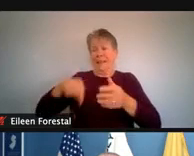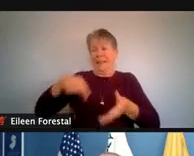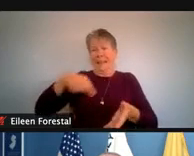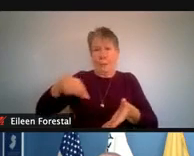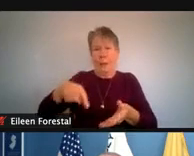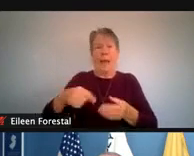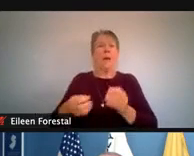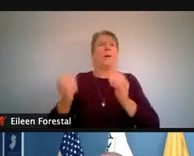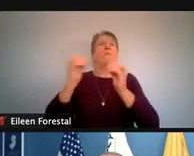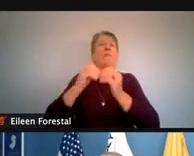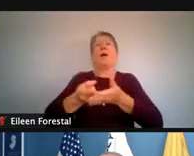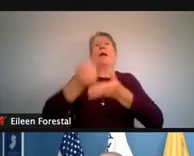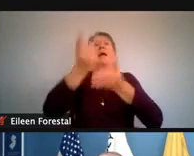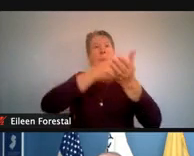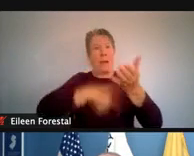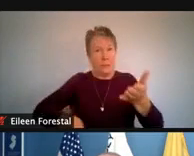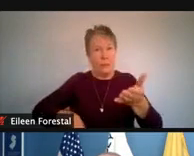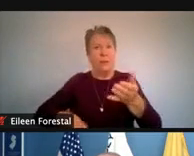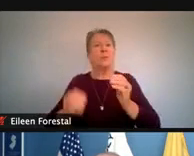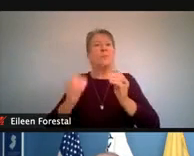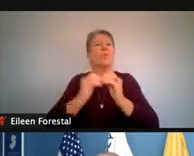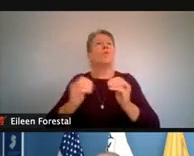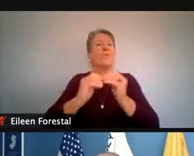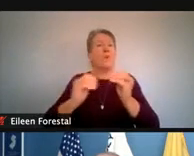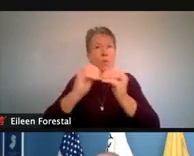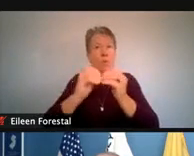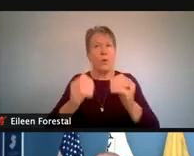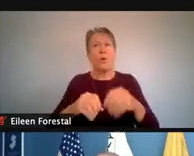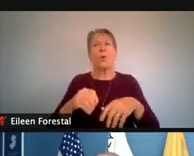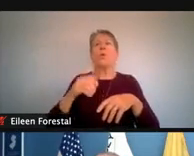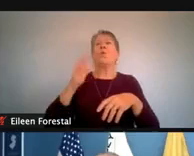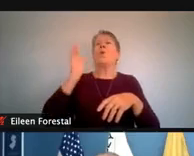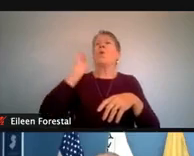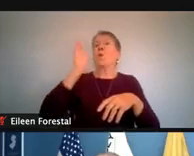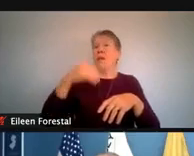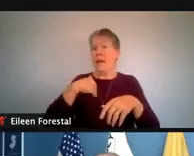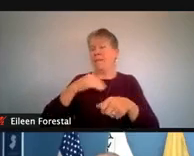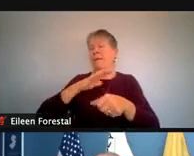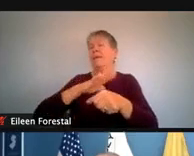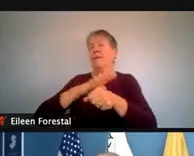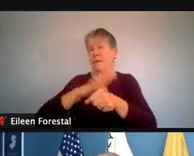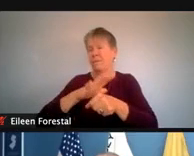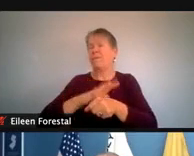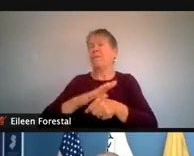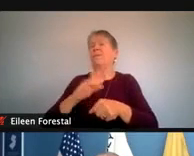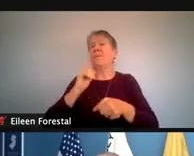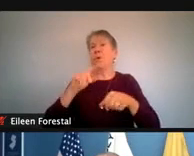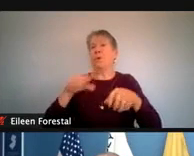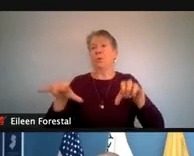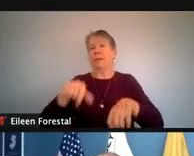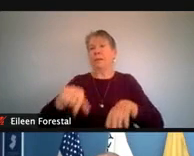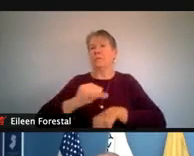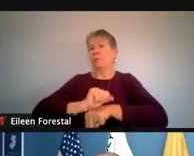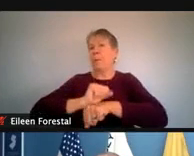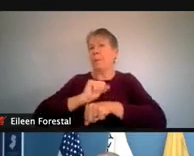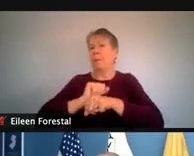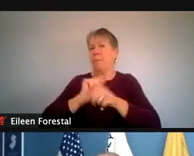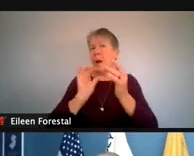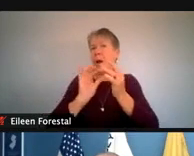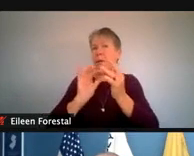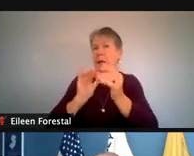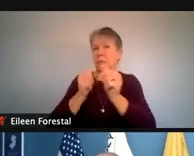to do this job. Given the increase in cases, we once again are calling on all our residents of the